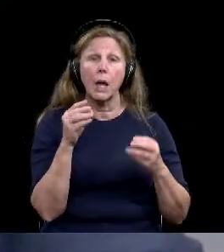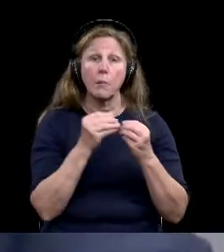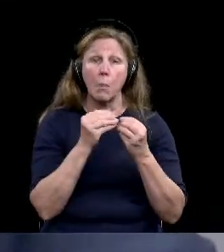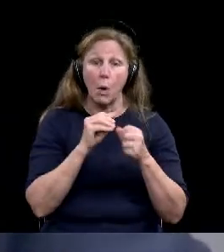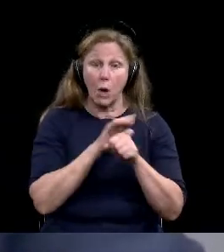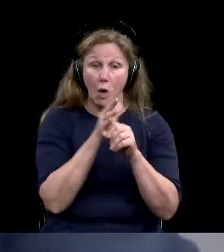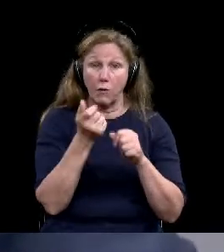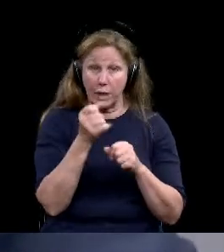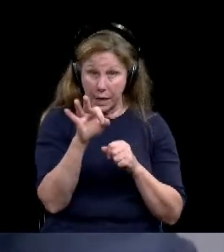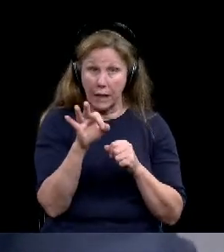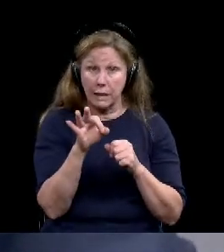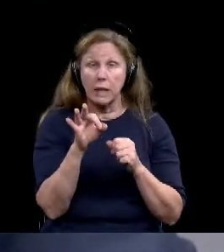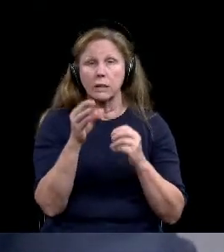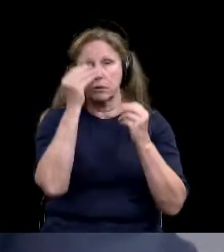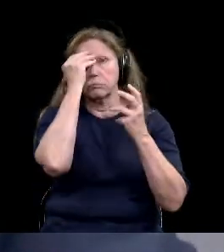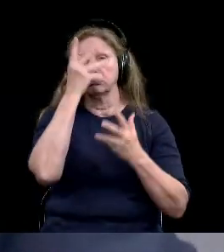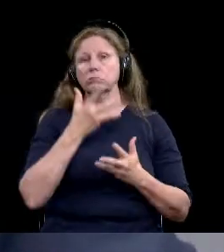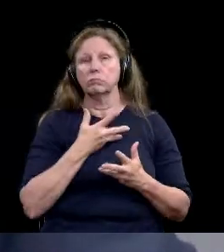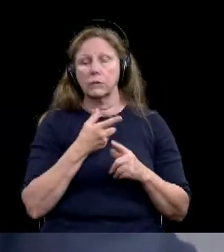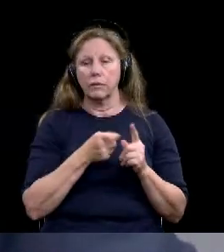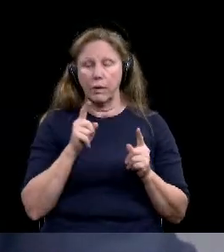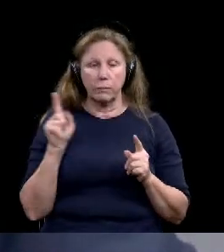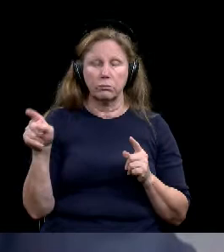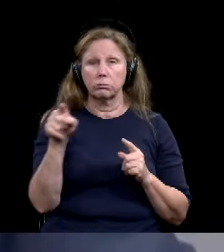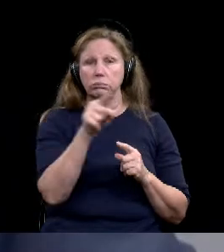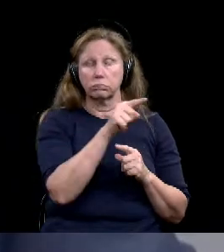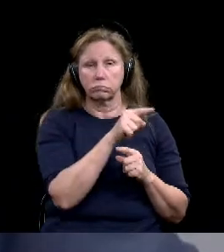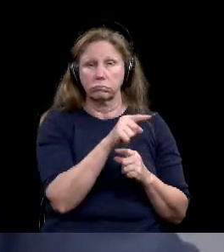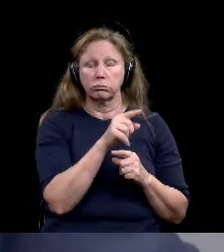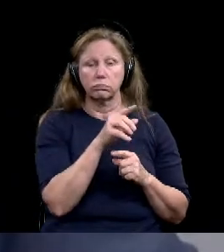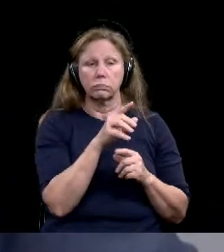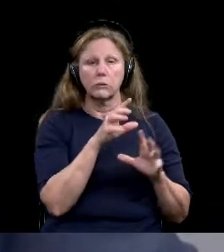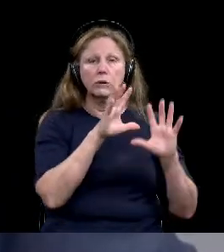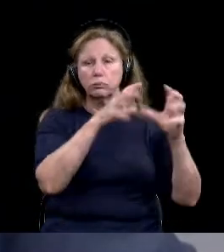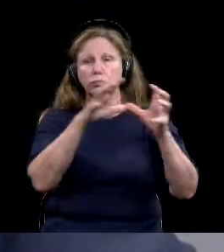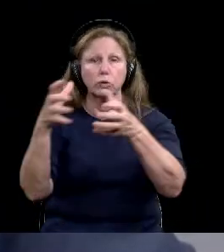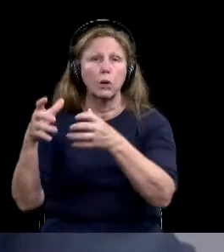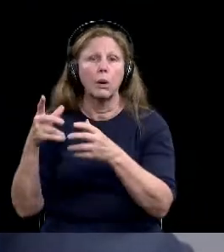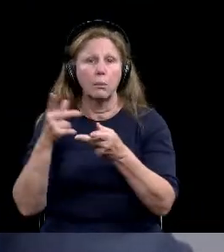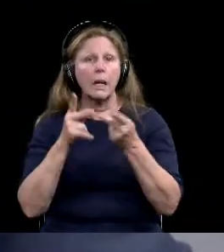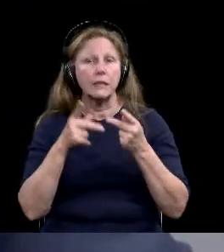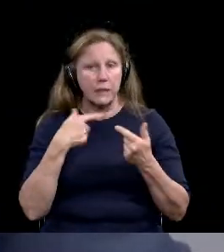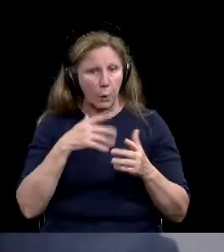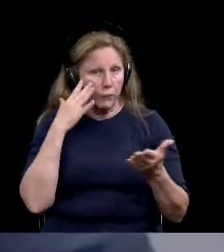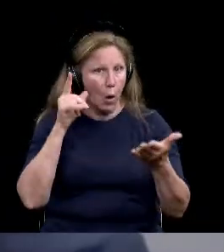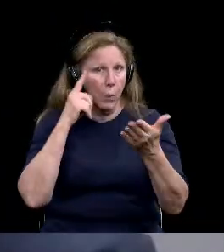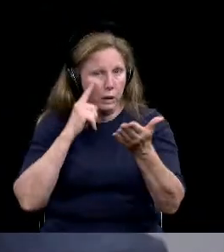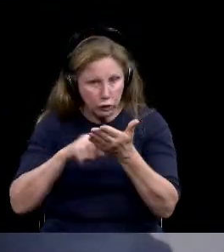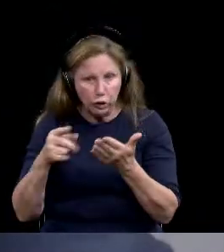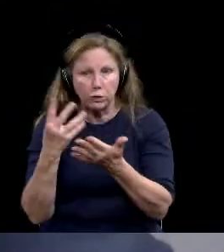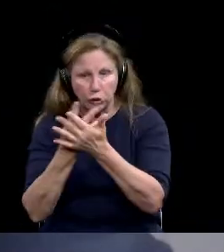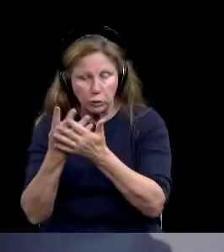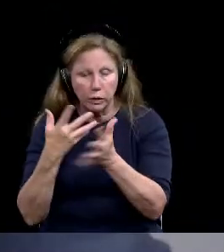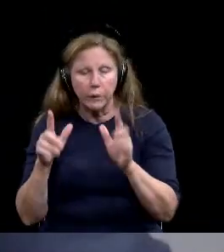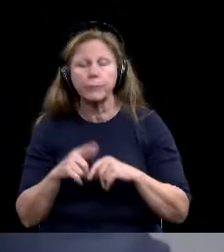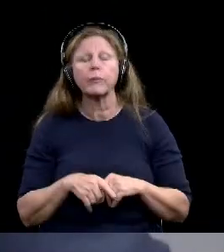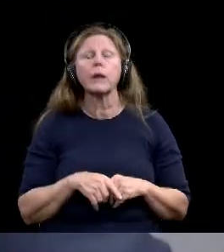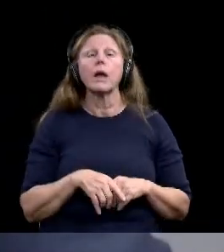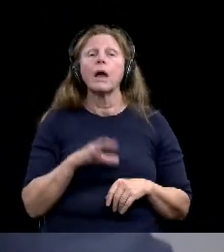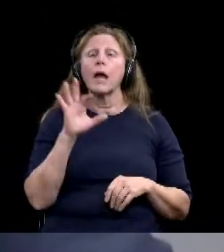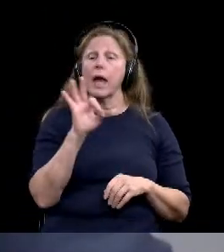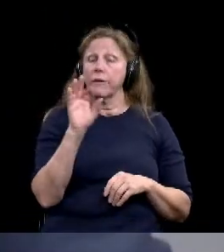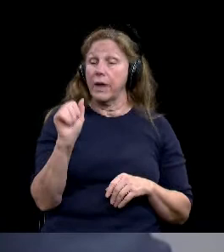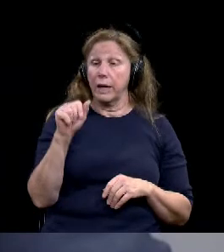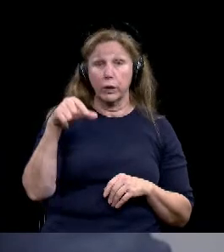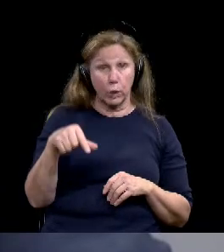Answer frequently asked questions about COVID-19 vaccines. Assist others in vaccination registration